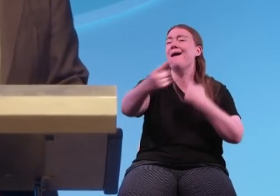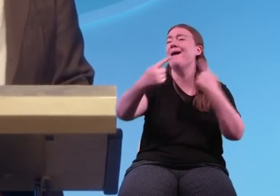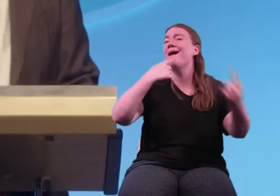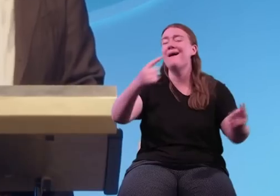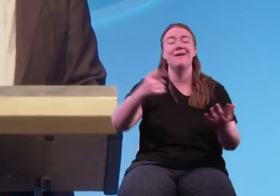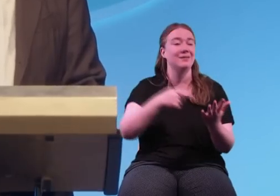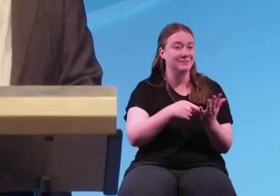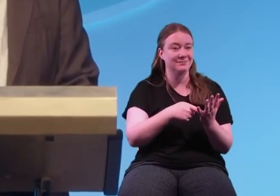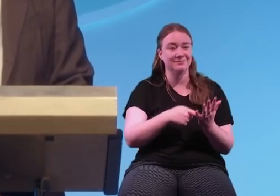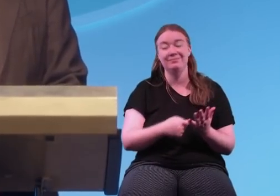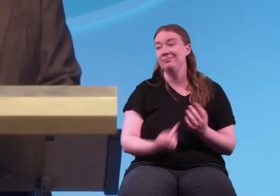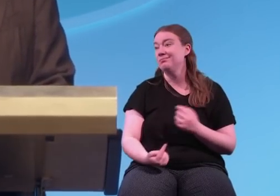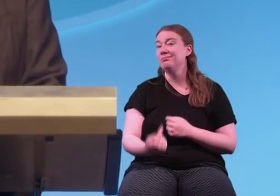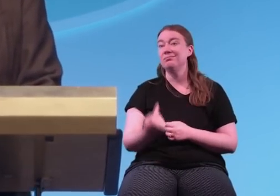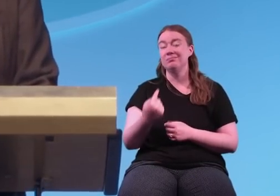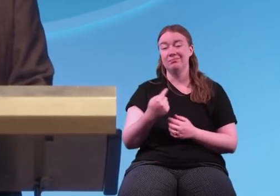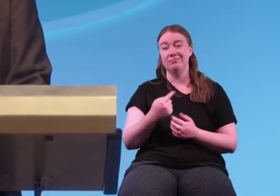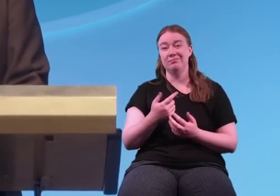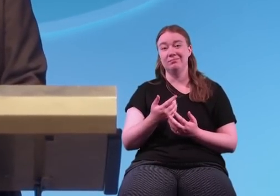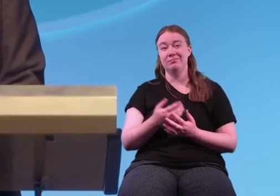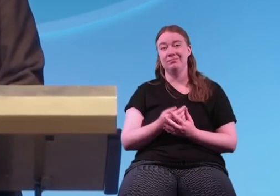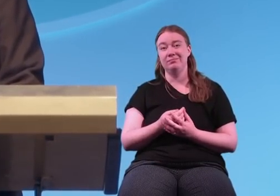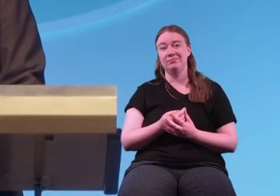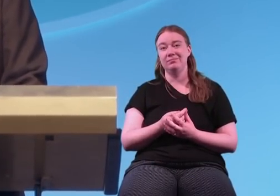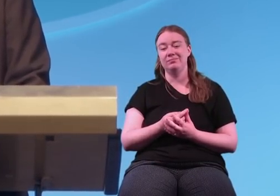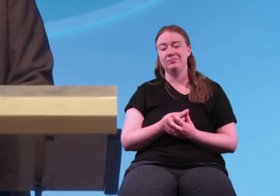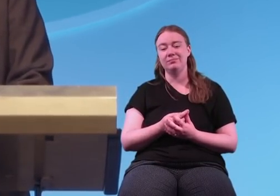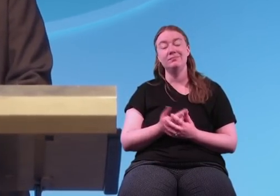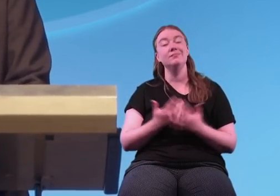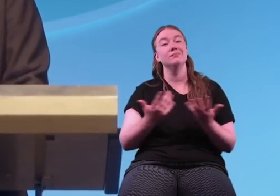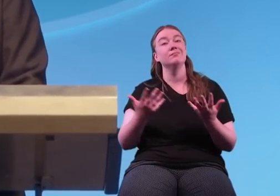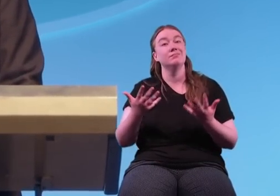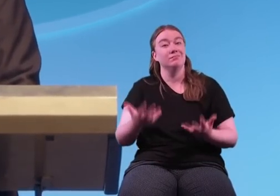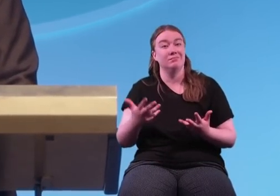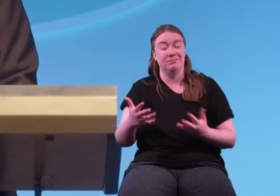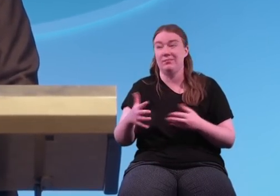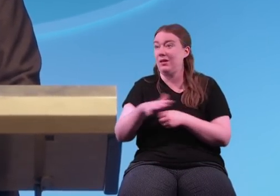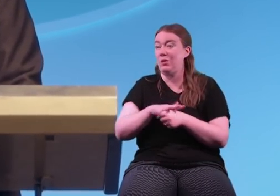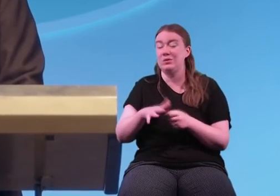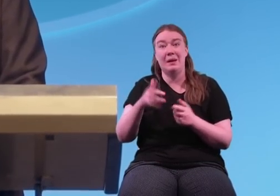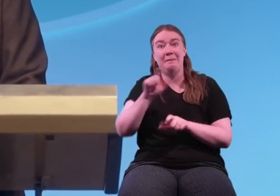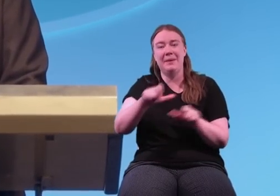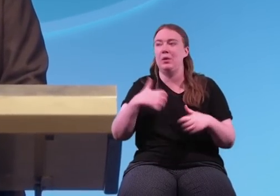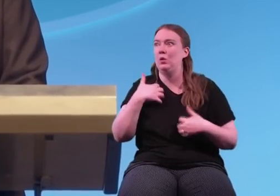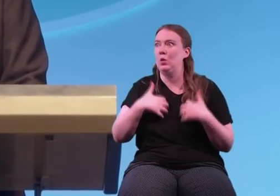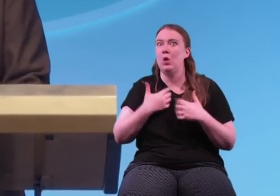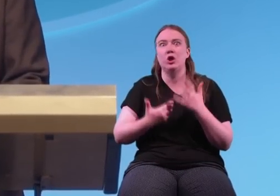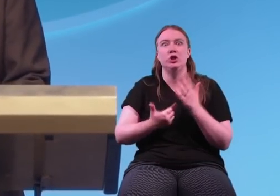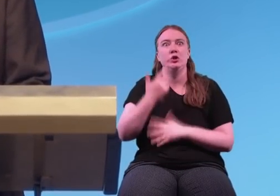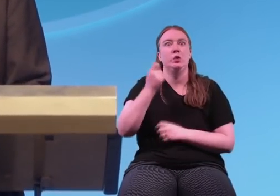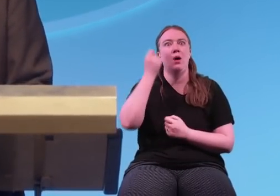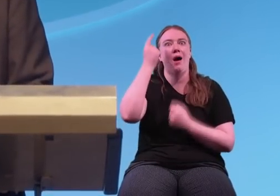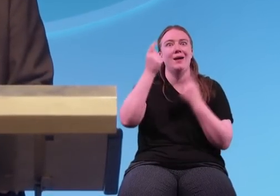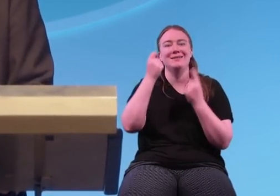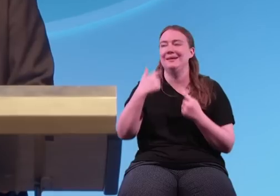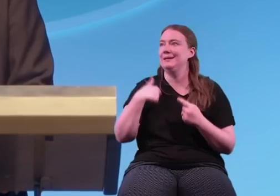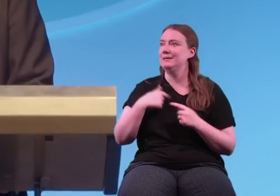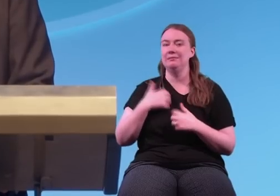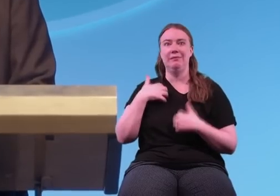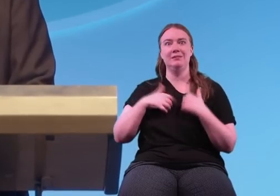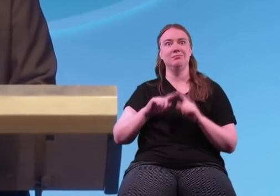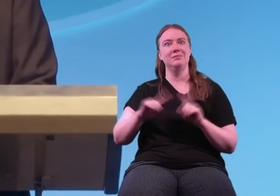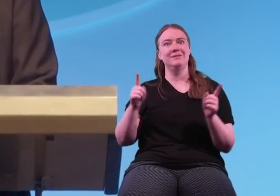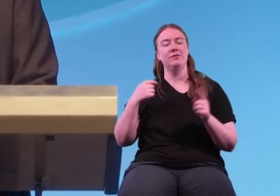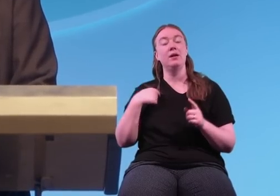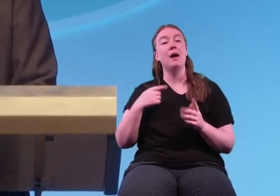context where people are fascinated by novel ideas and ideologies, in a context where